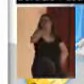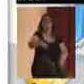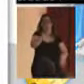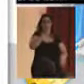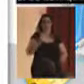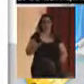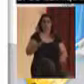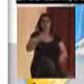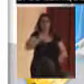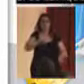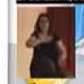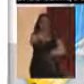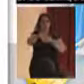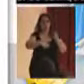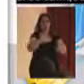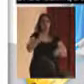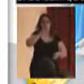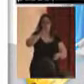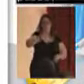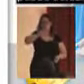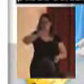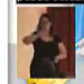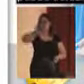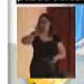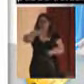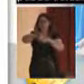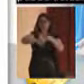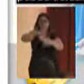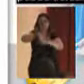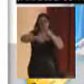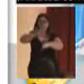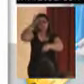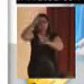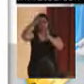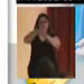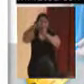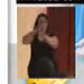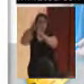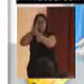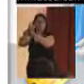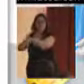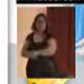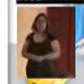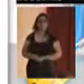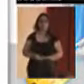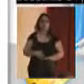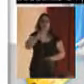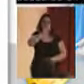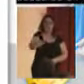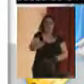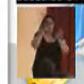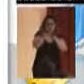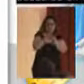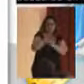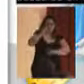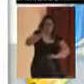the video is going to last 1 hour, then maybe the link can be updated every 5 minutes with a detailed description of everything that's happened in each of